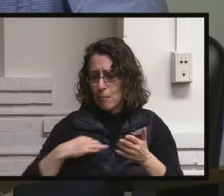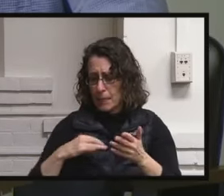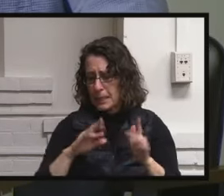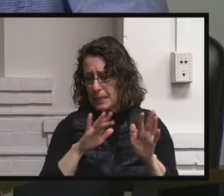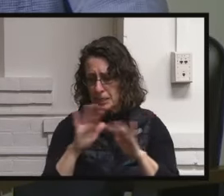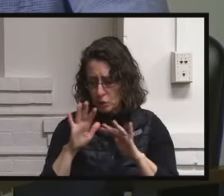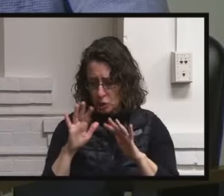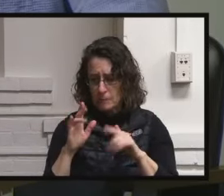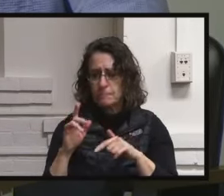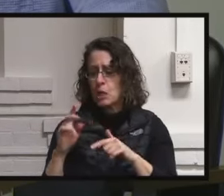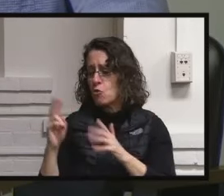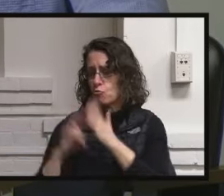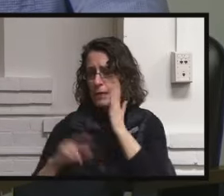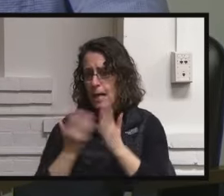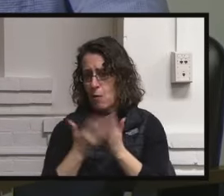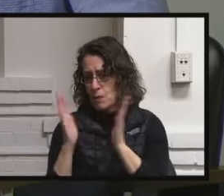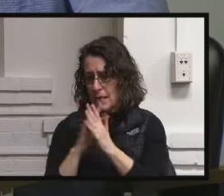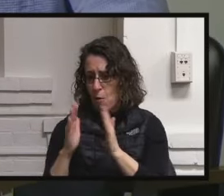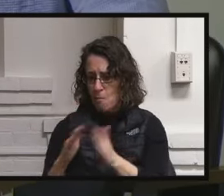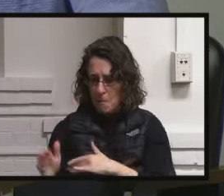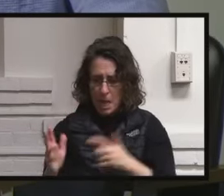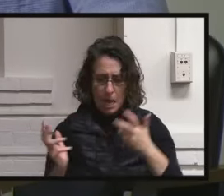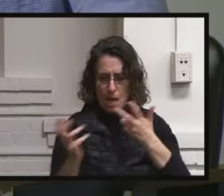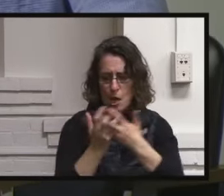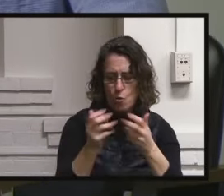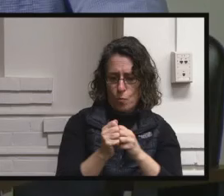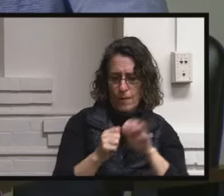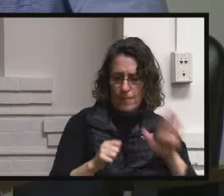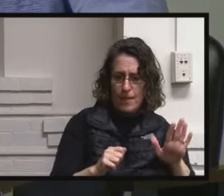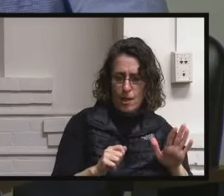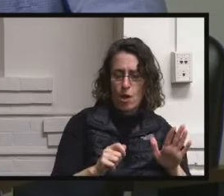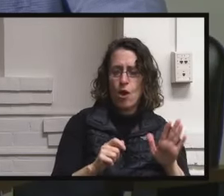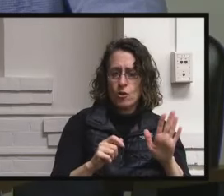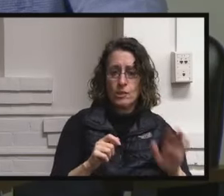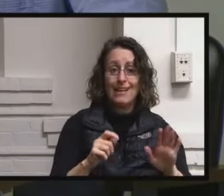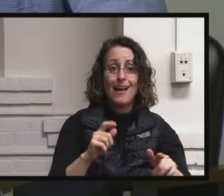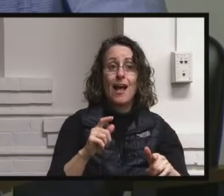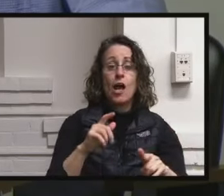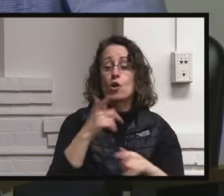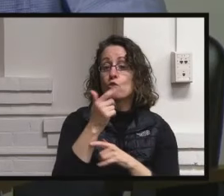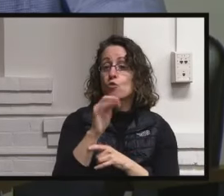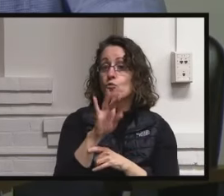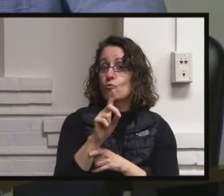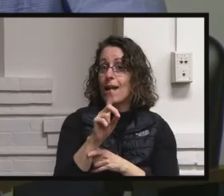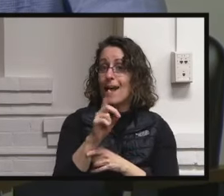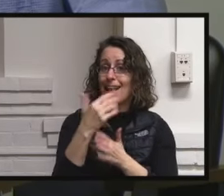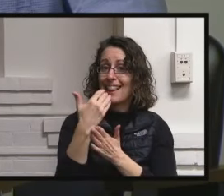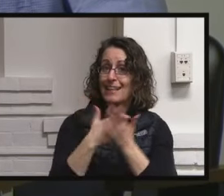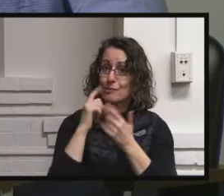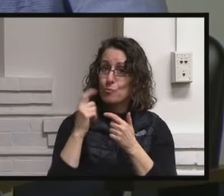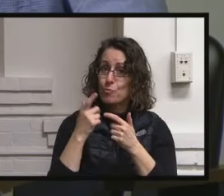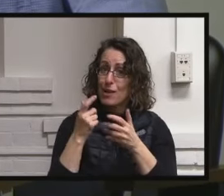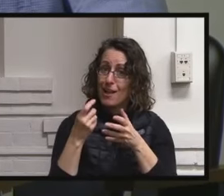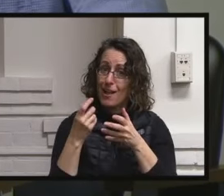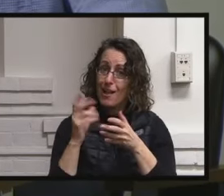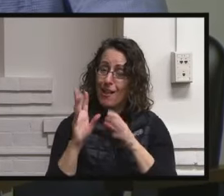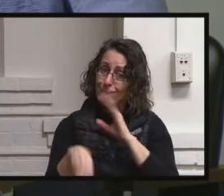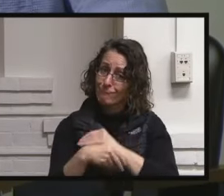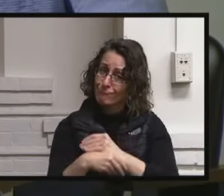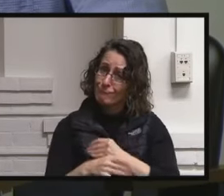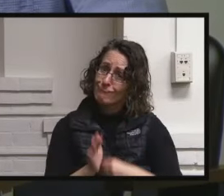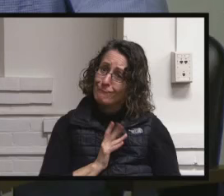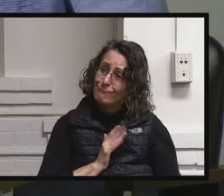the job growth and increases to the grant list, staff is fully prepared to recommend the following terms of a